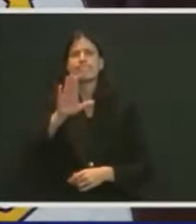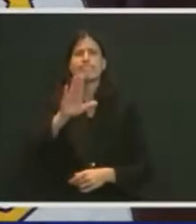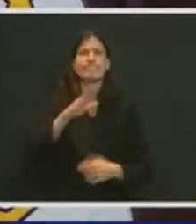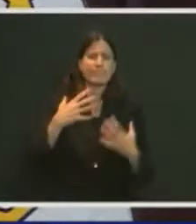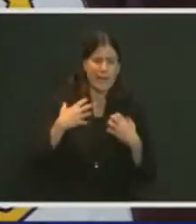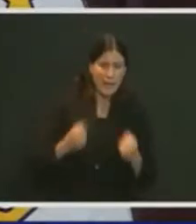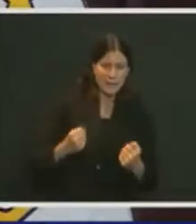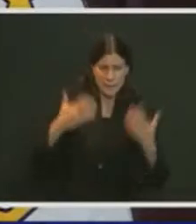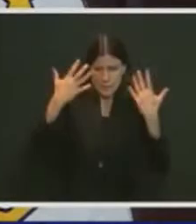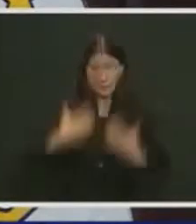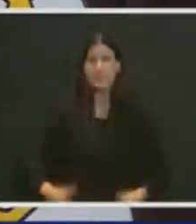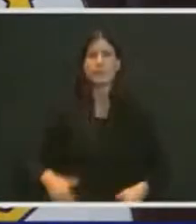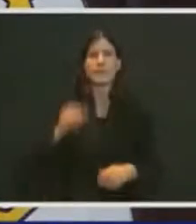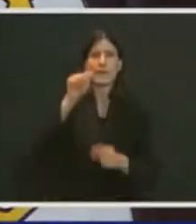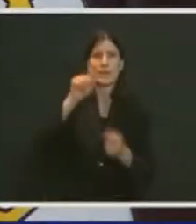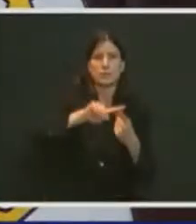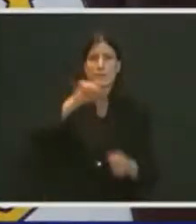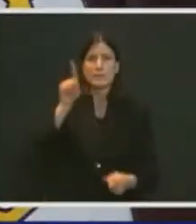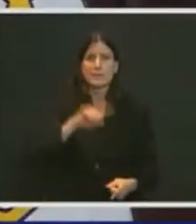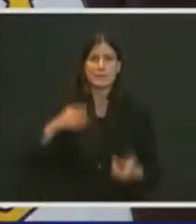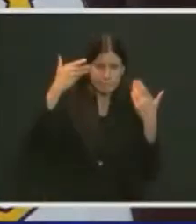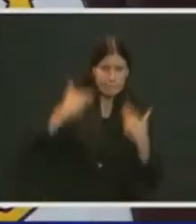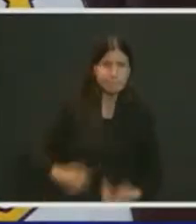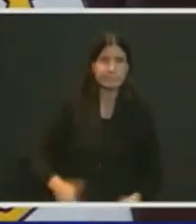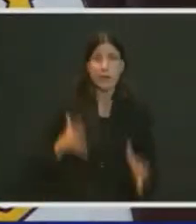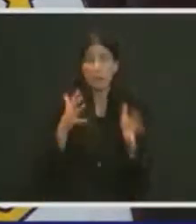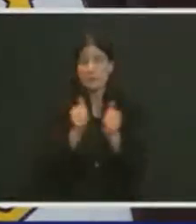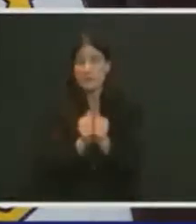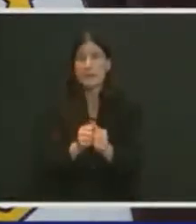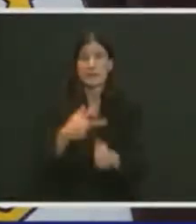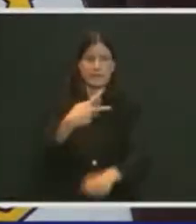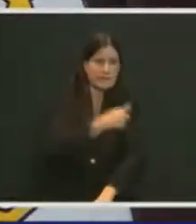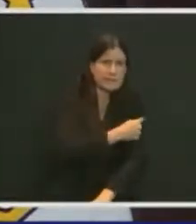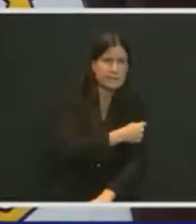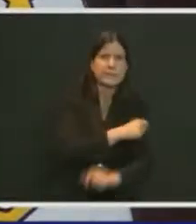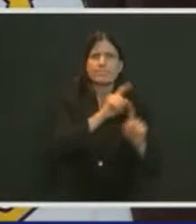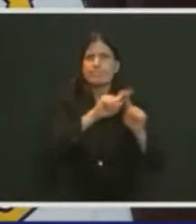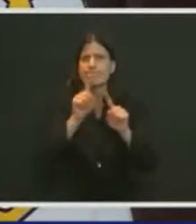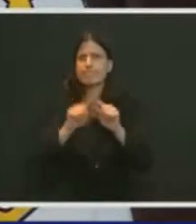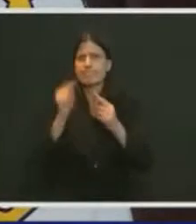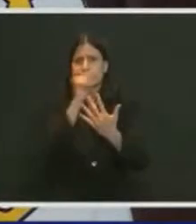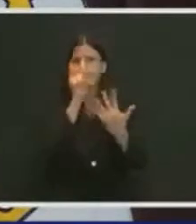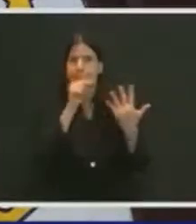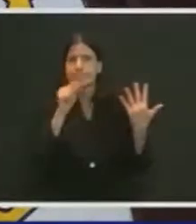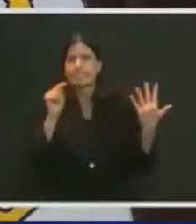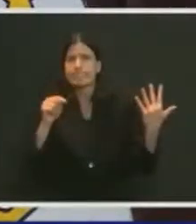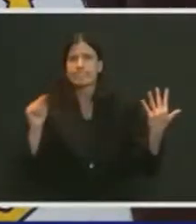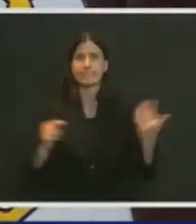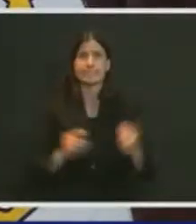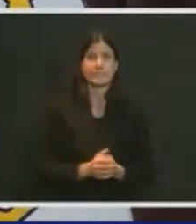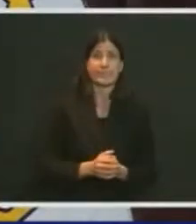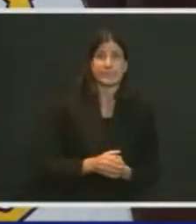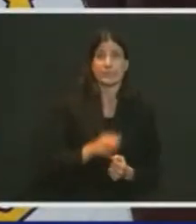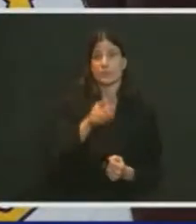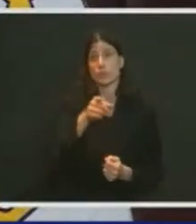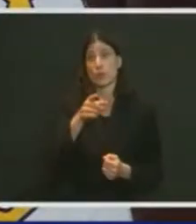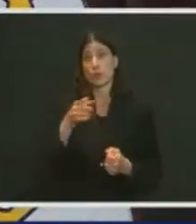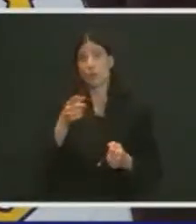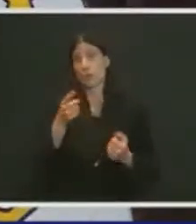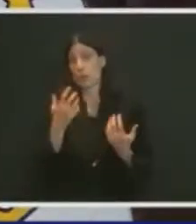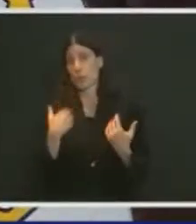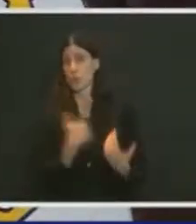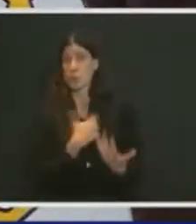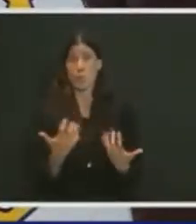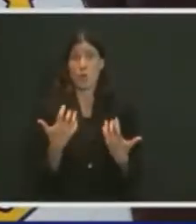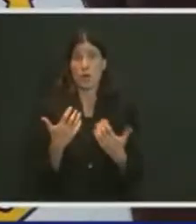we'll want to do as we go forward is continue to wrap around our expanded testing process,